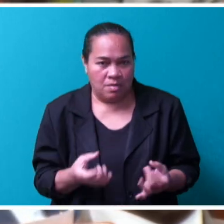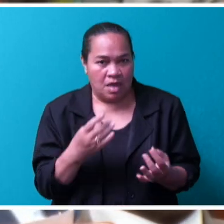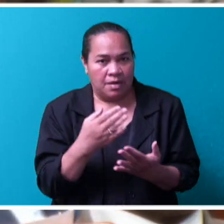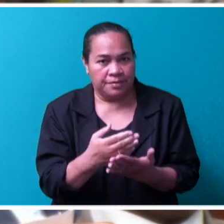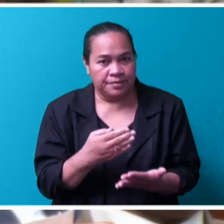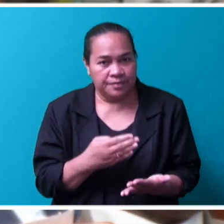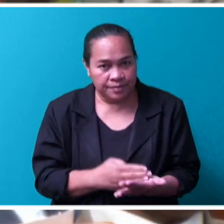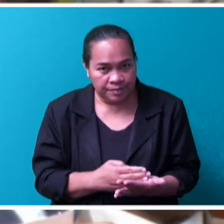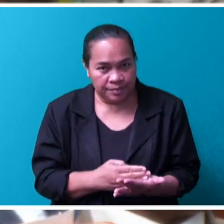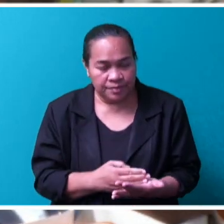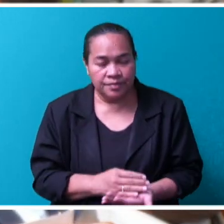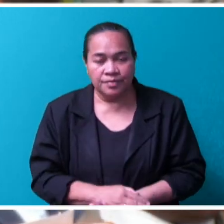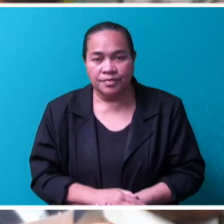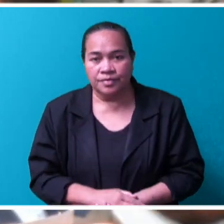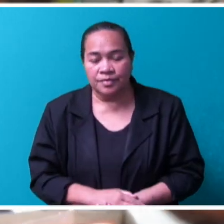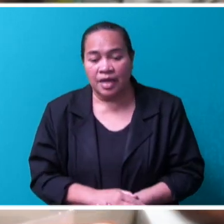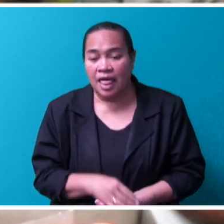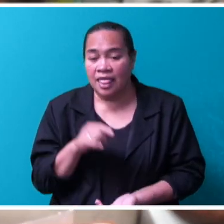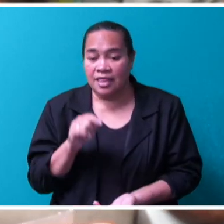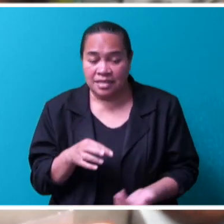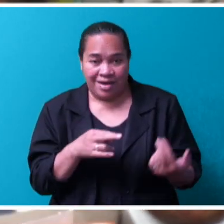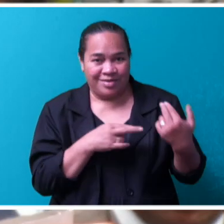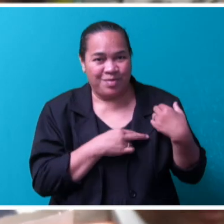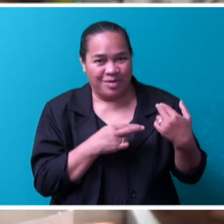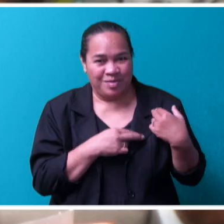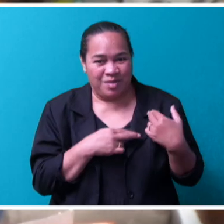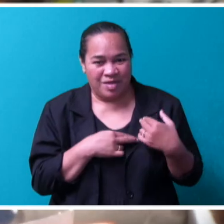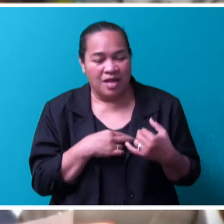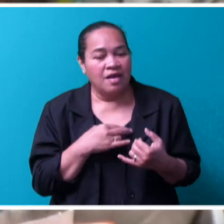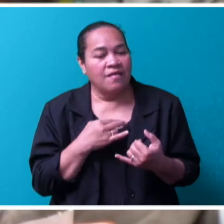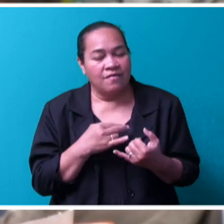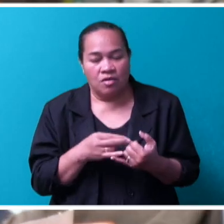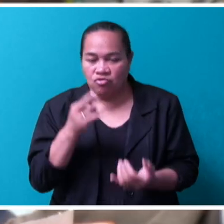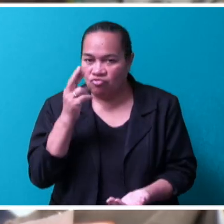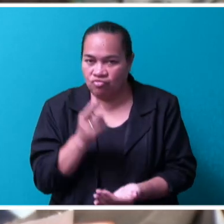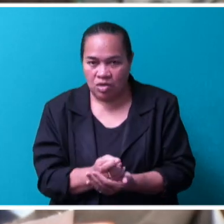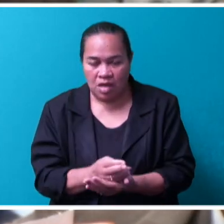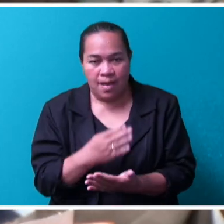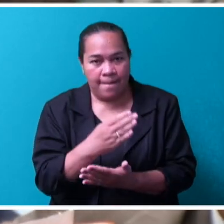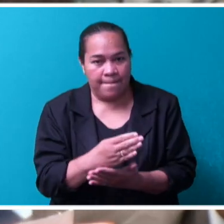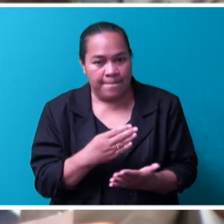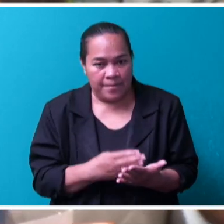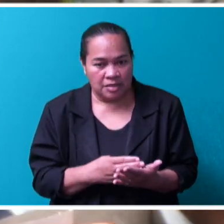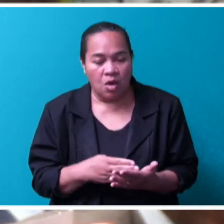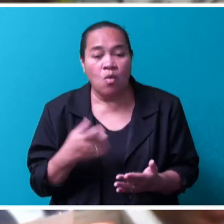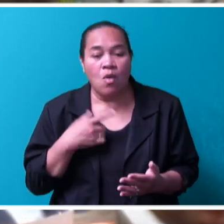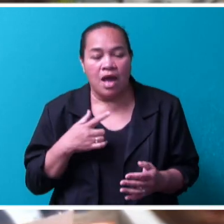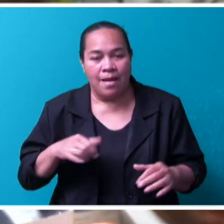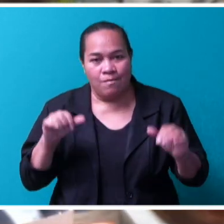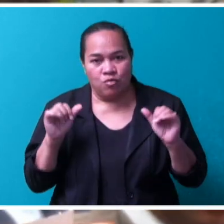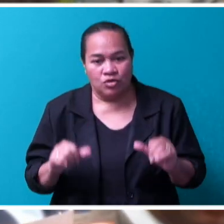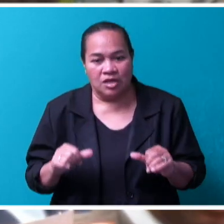Mr. Speaker, sir, this is a responsible and realistic budget that protects